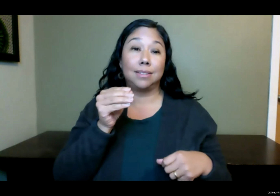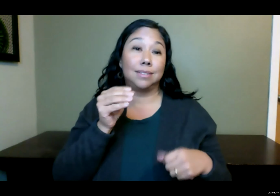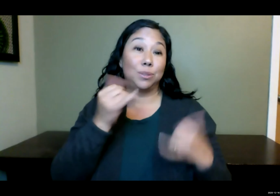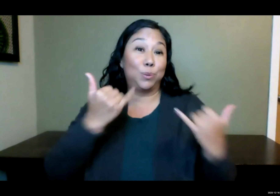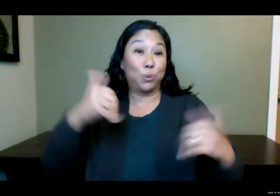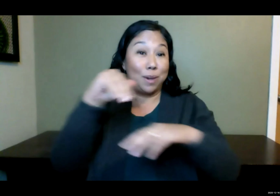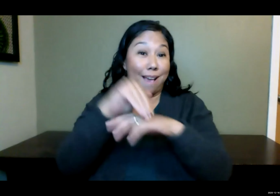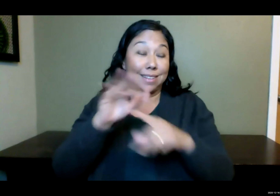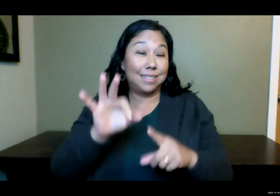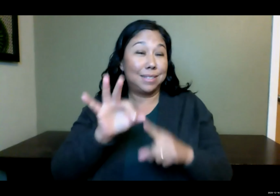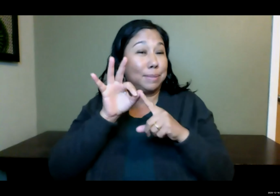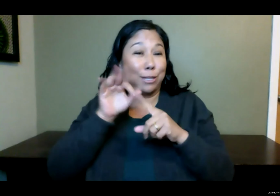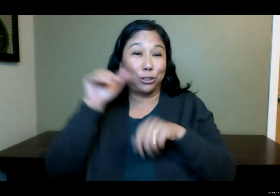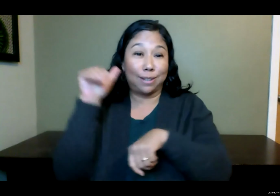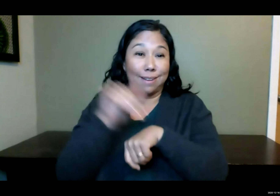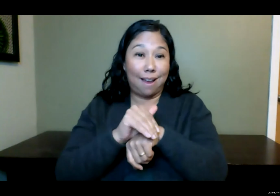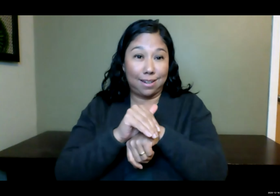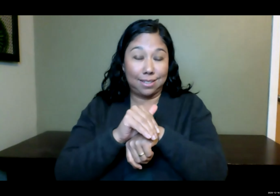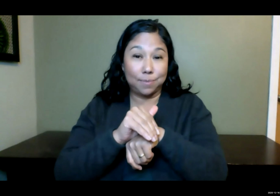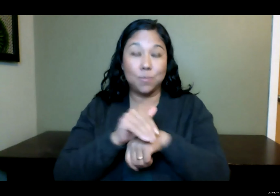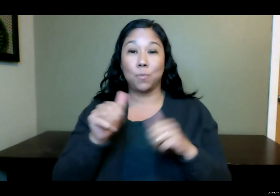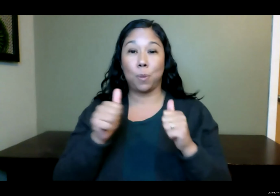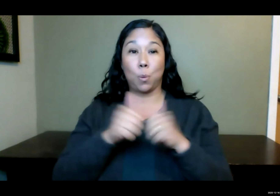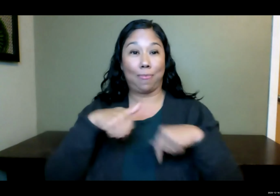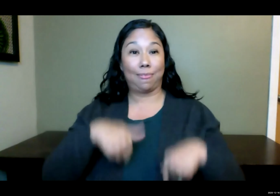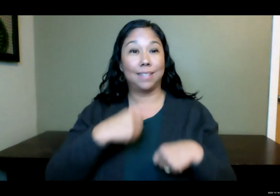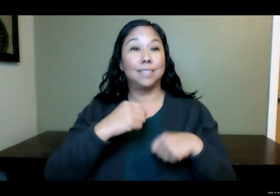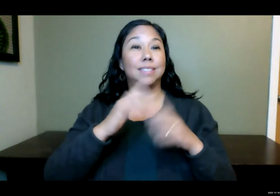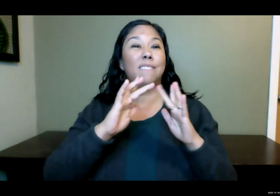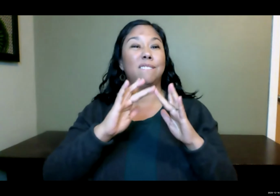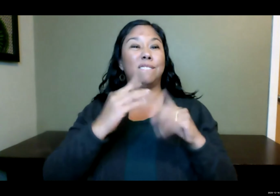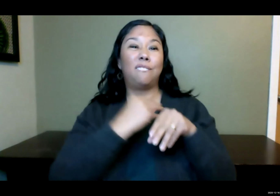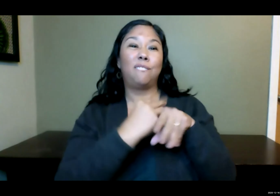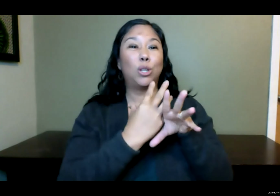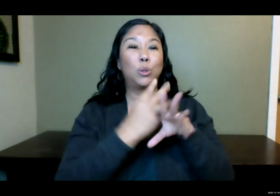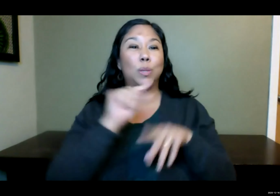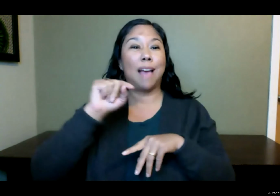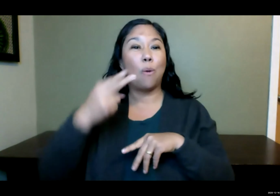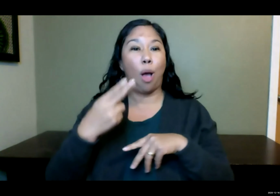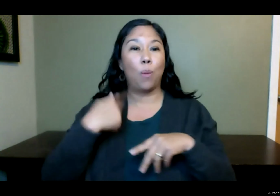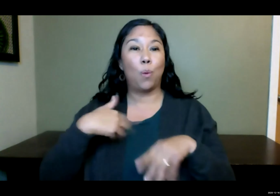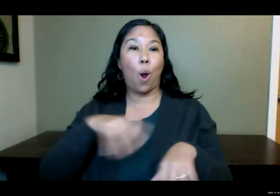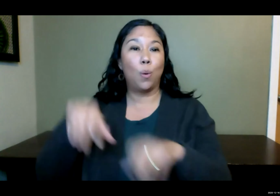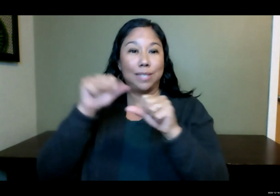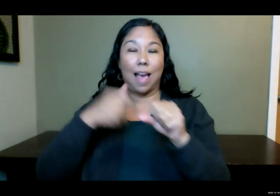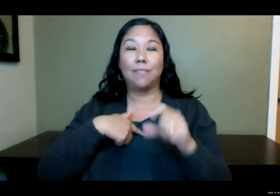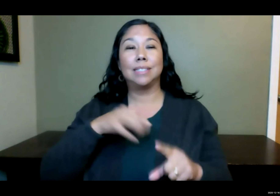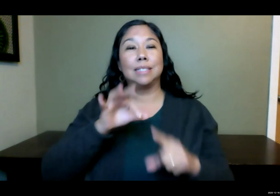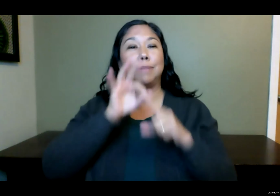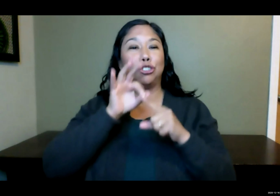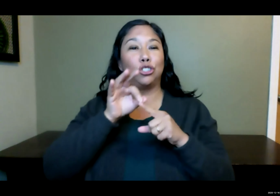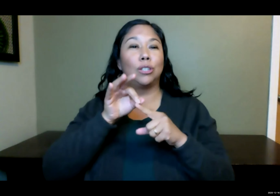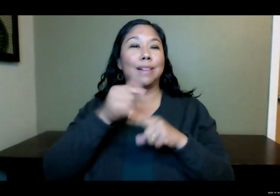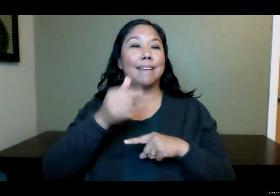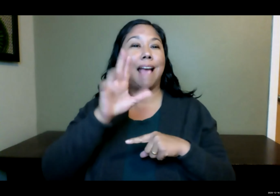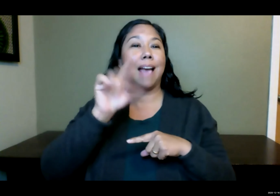is a special night with this virtual town hall we're hosting. We have special guests.